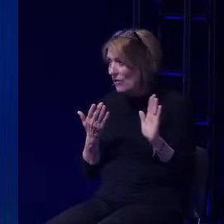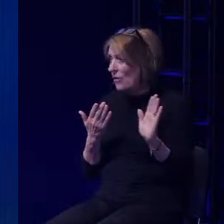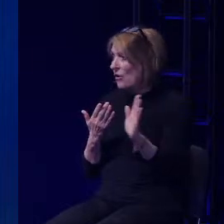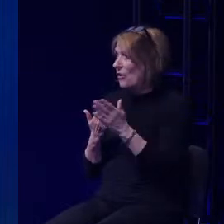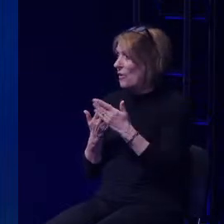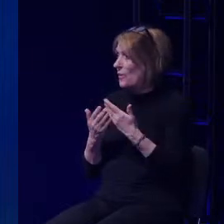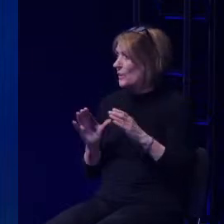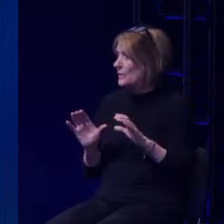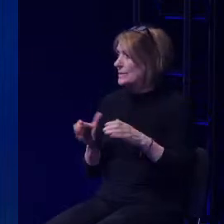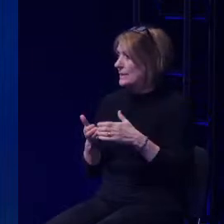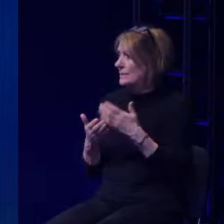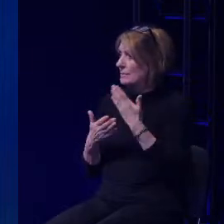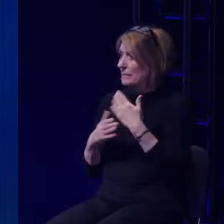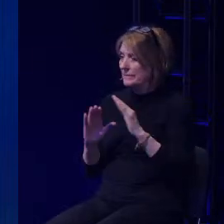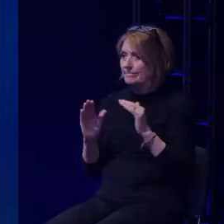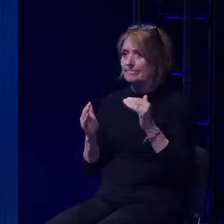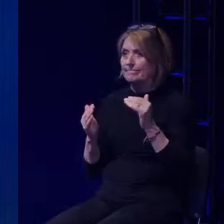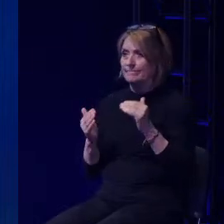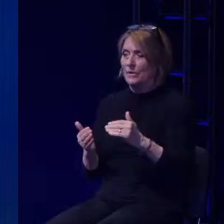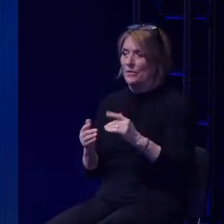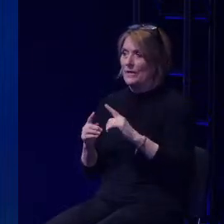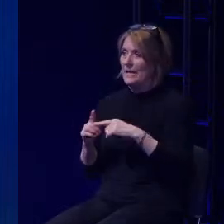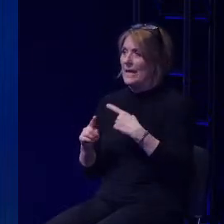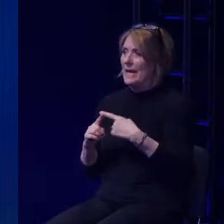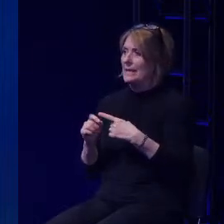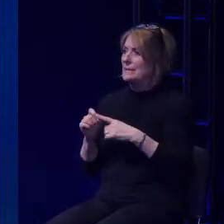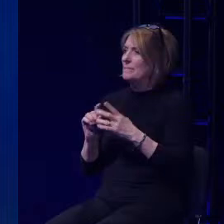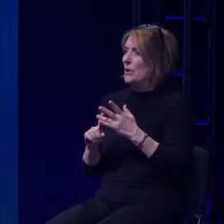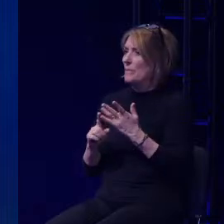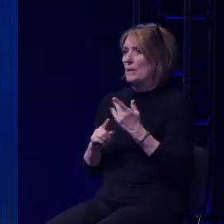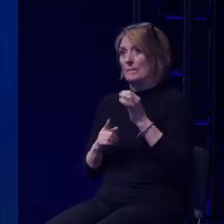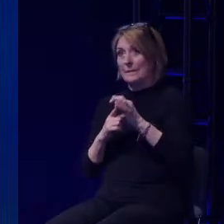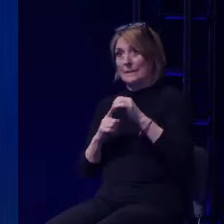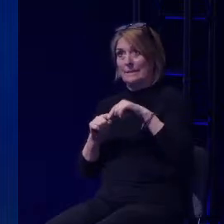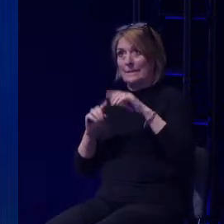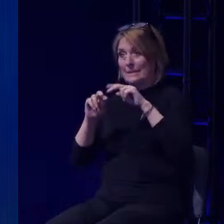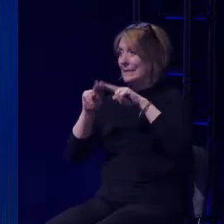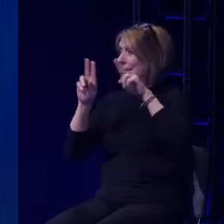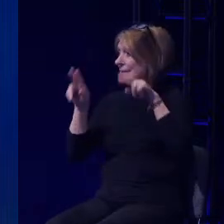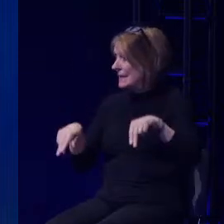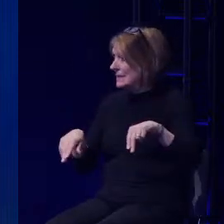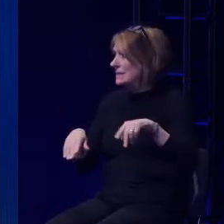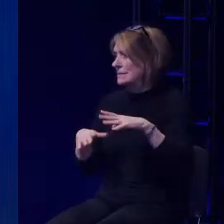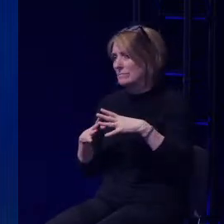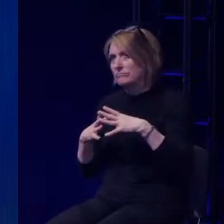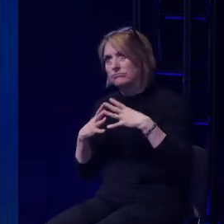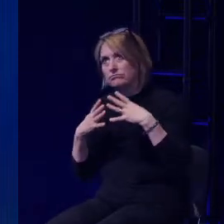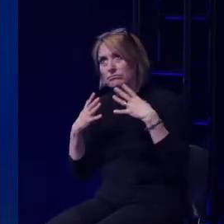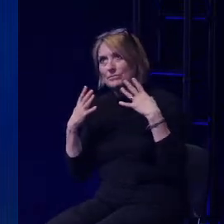have worked on these seminars, on the whole Expo, but particularly in this tent. It's a colossal